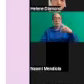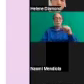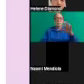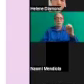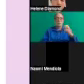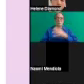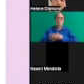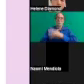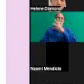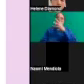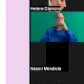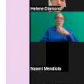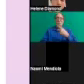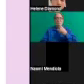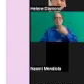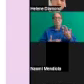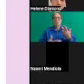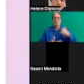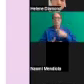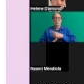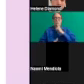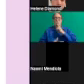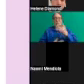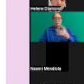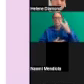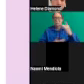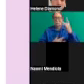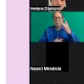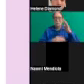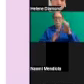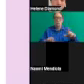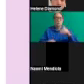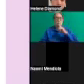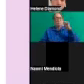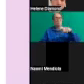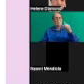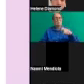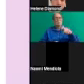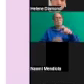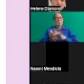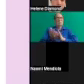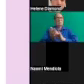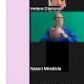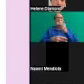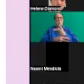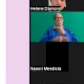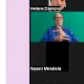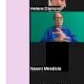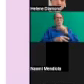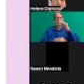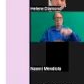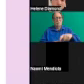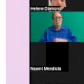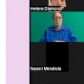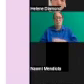had to pretend that we were really sick children that needed dire medical care, and that